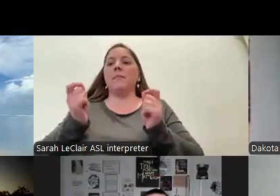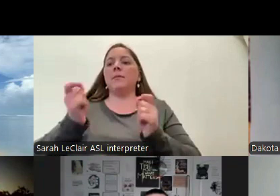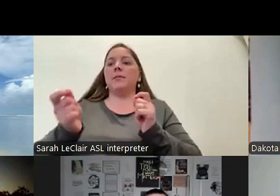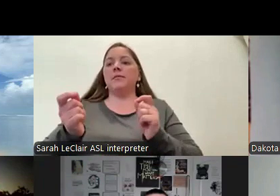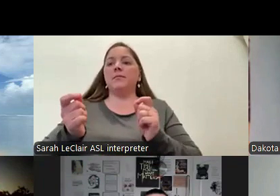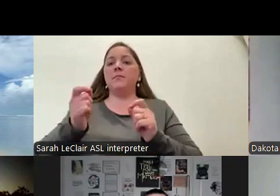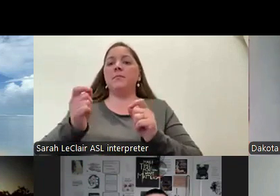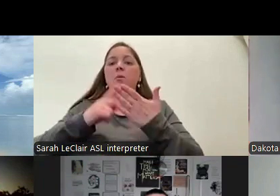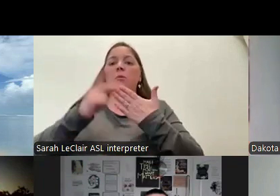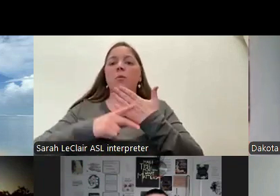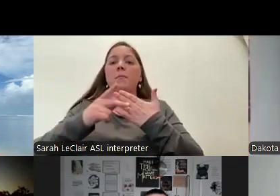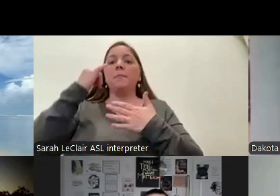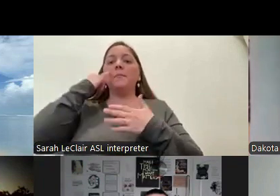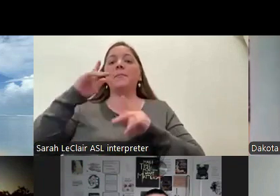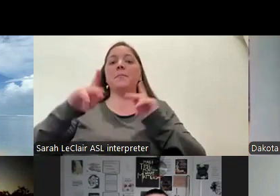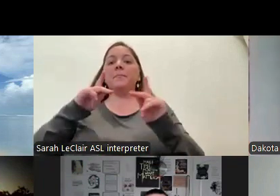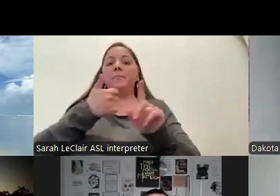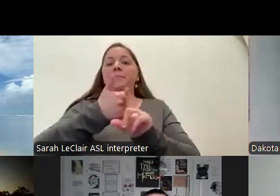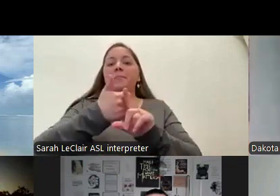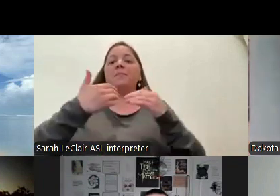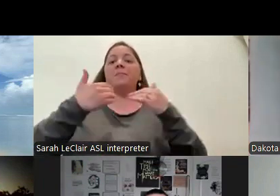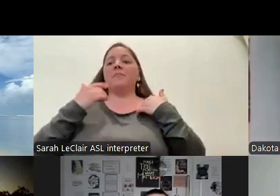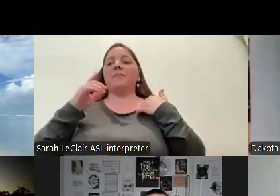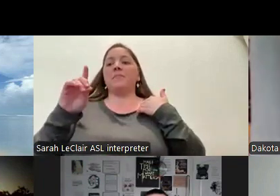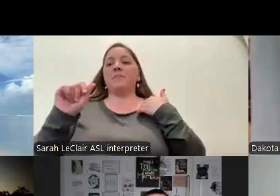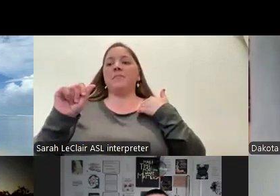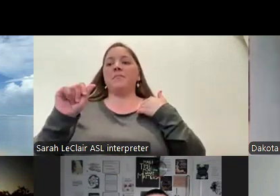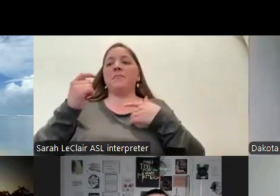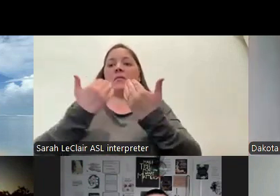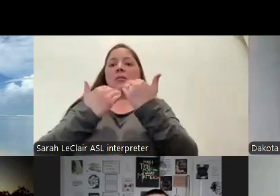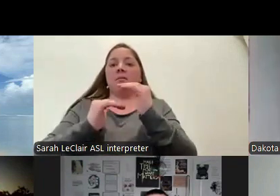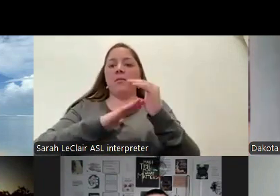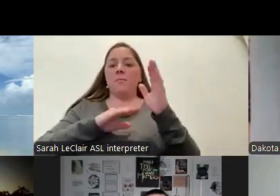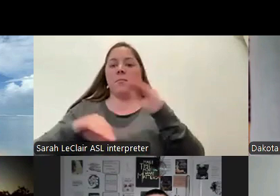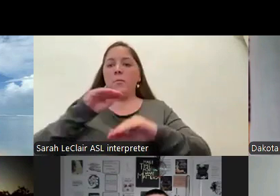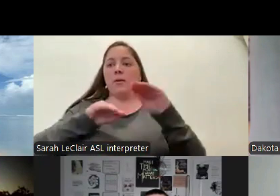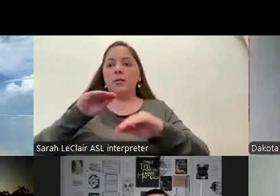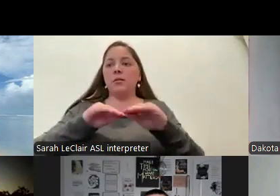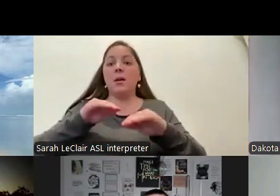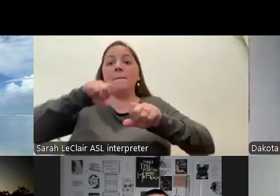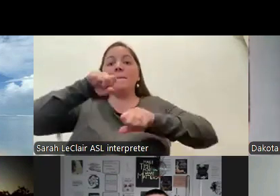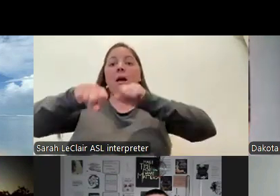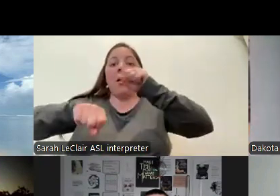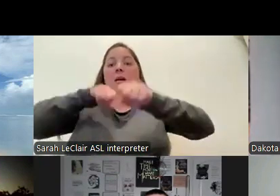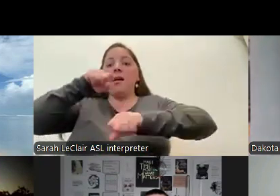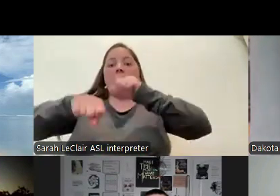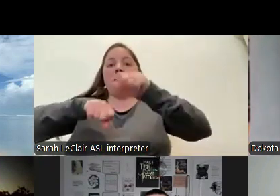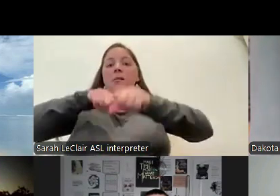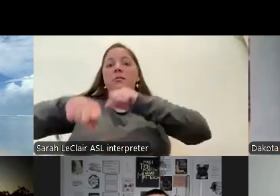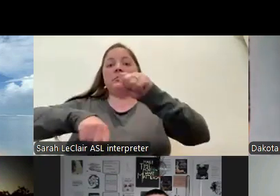for individuals who have a disability that limits their mobility. These bikes are awarded at